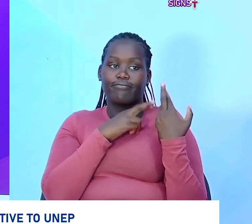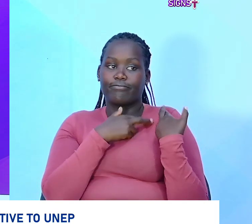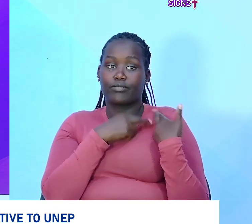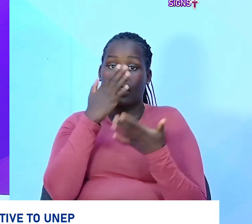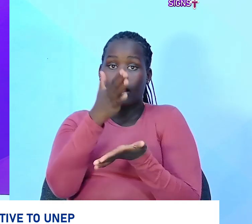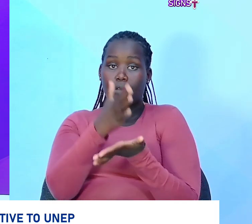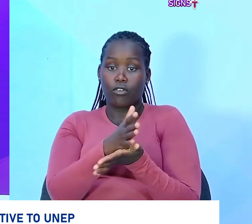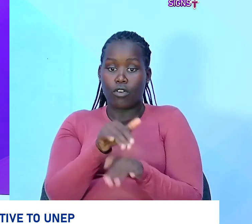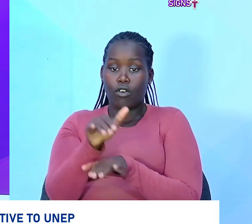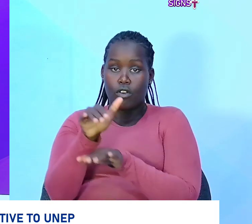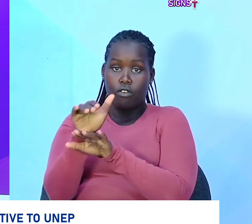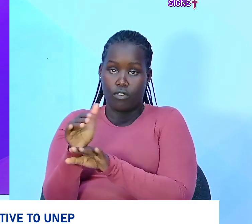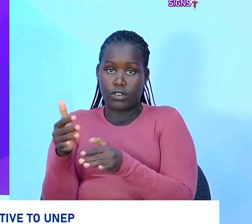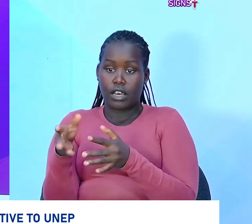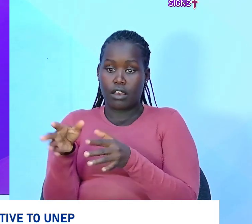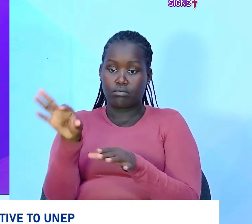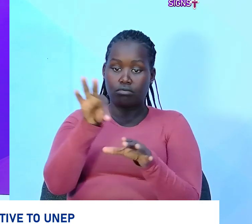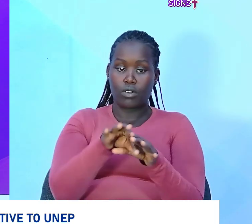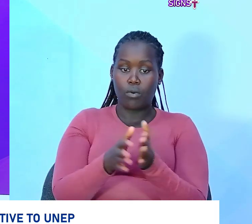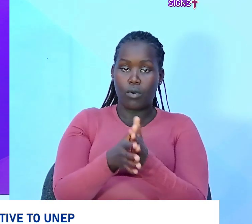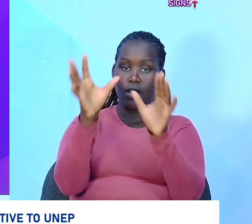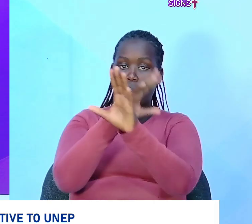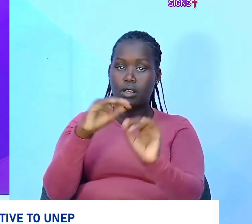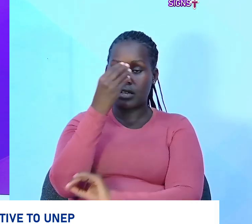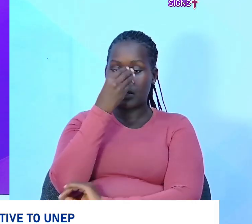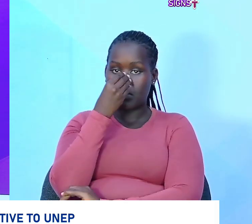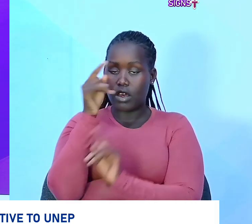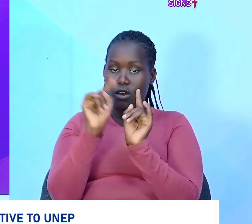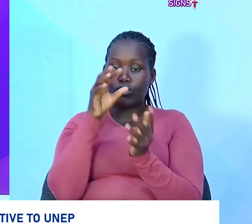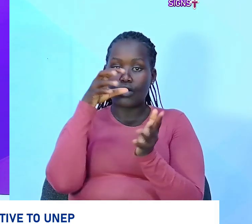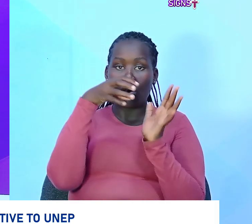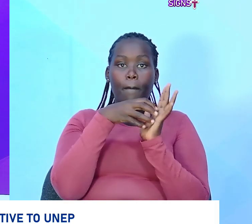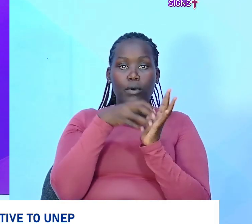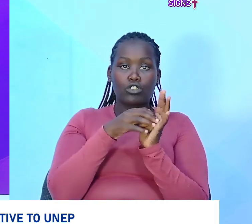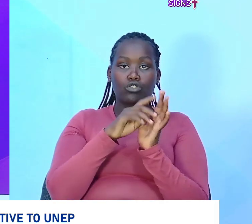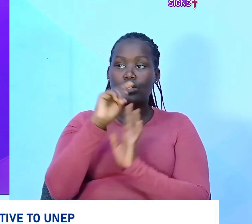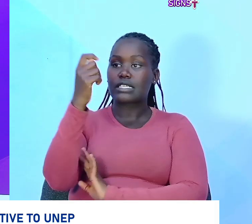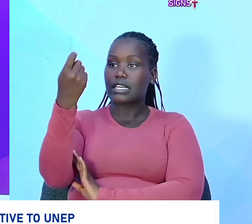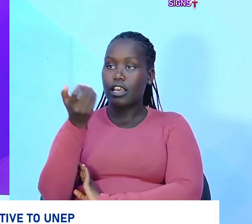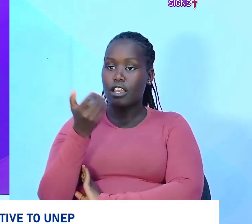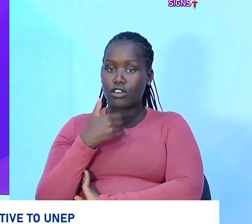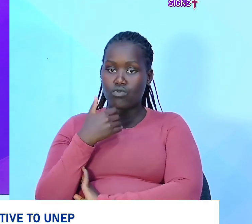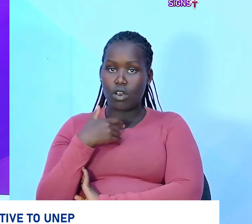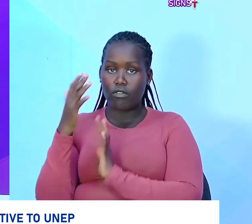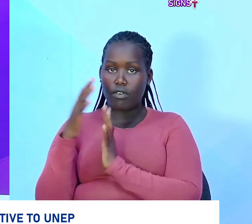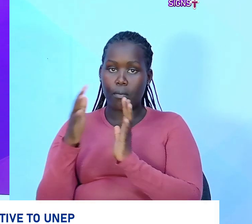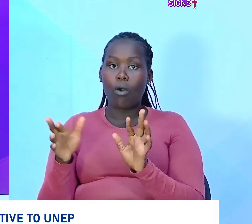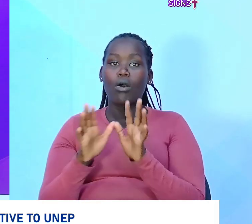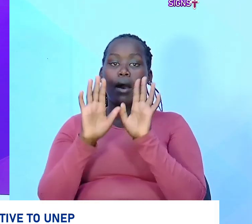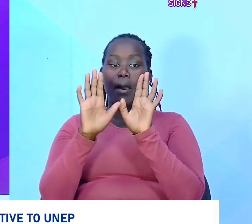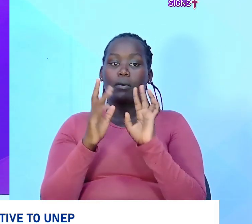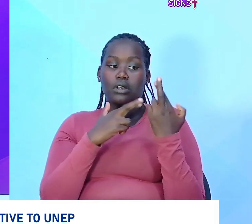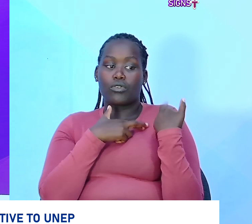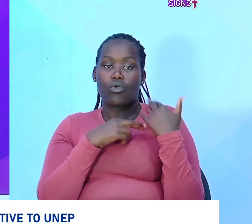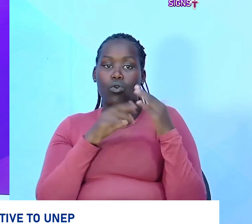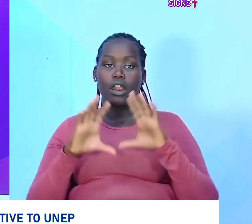approval follows her nomination by President William Ruto and positions Kenya to play a more prominent role in